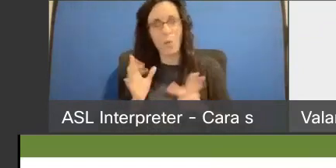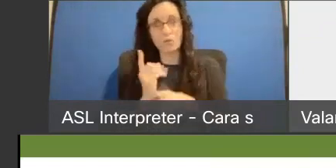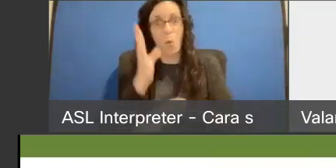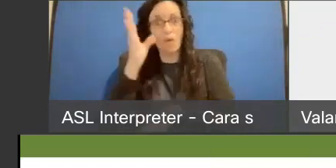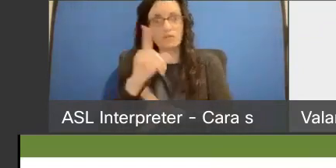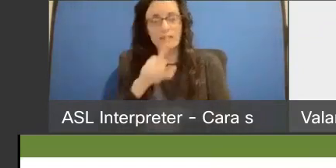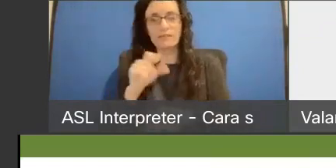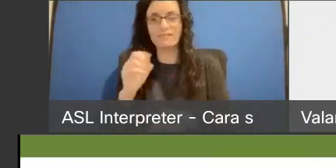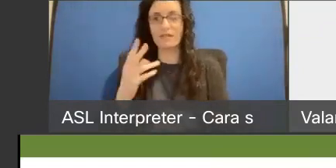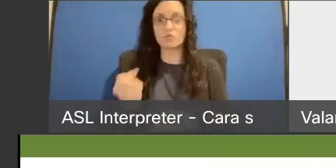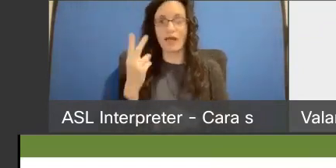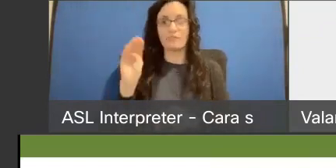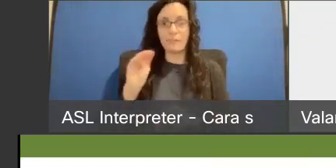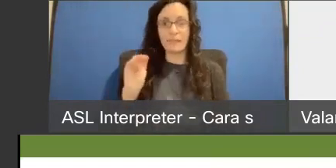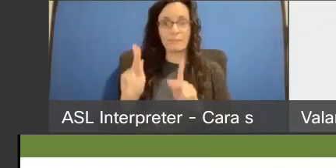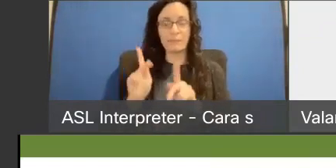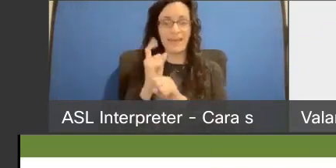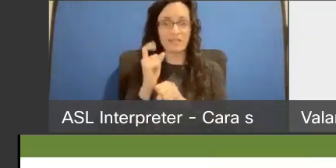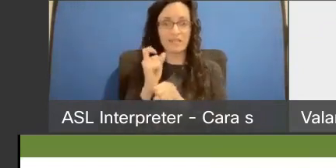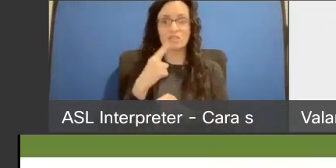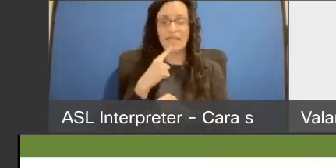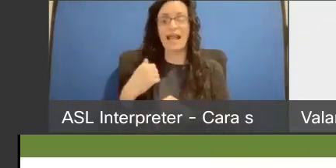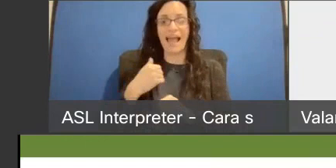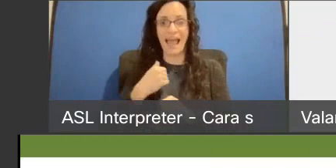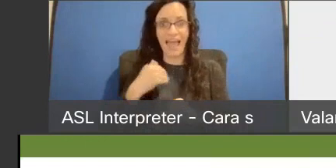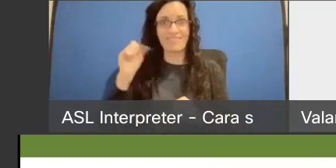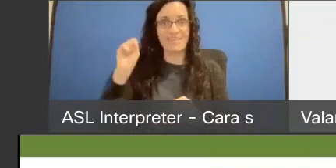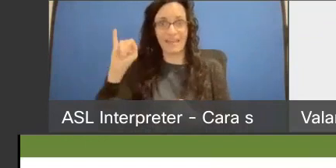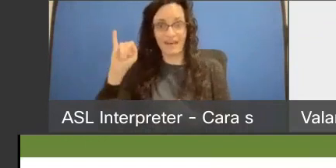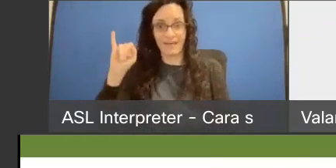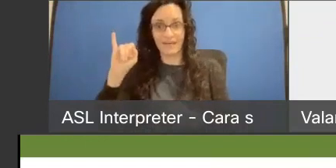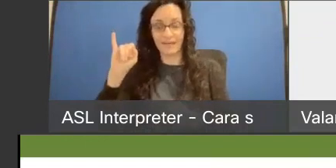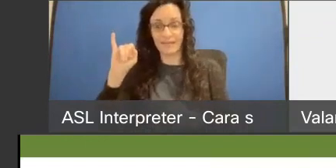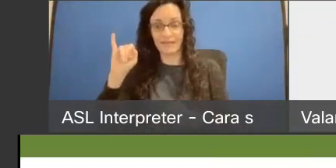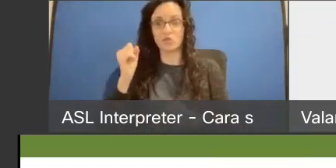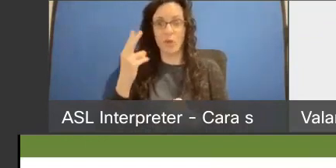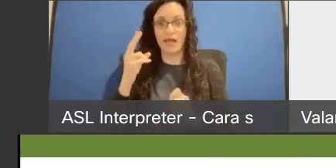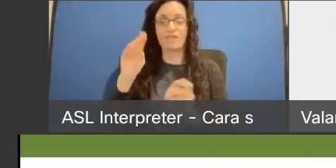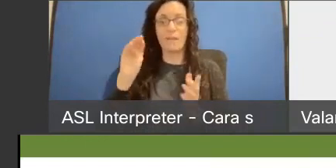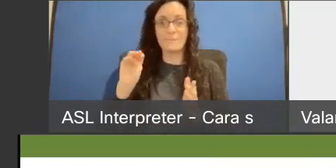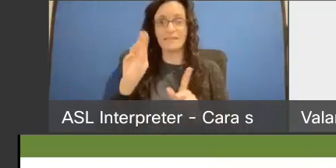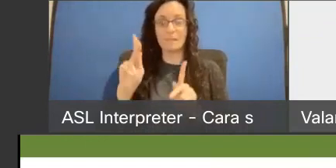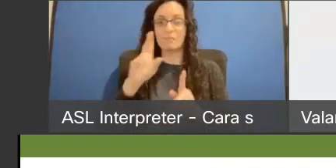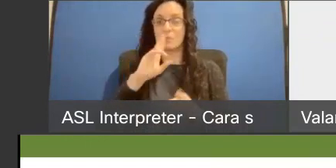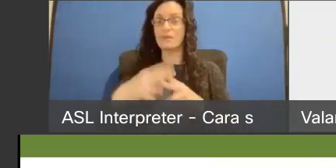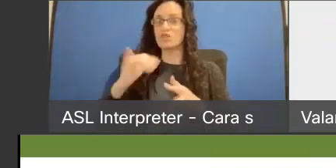people a year are saying they have thoughts of suicide, and if some 12 million people mention that and we immediately sent them to the